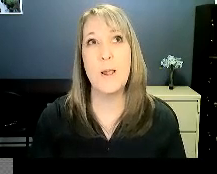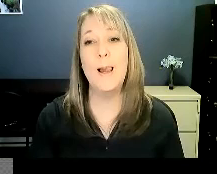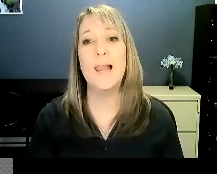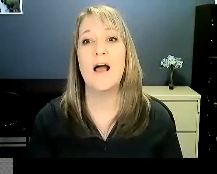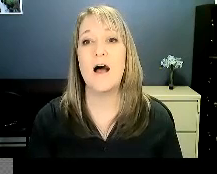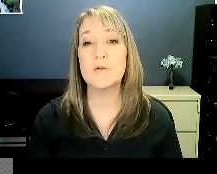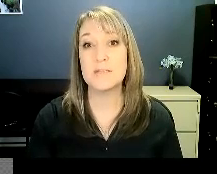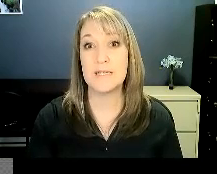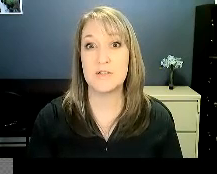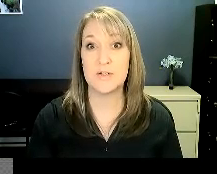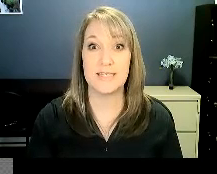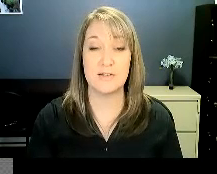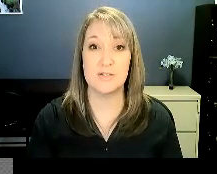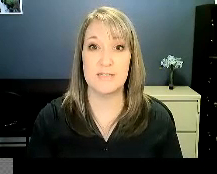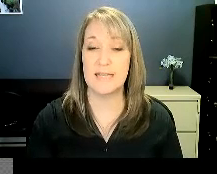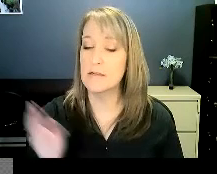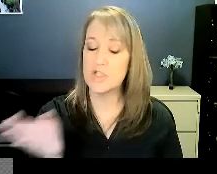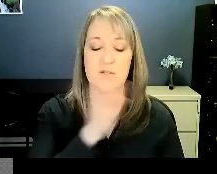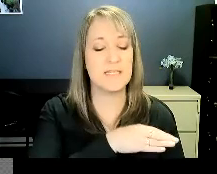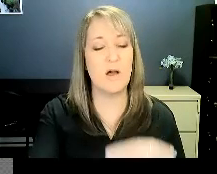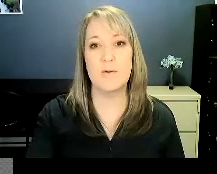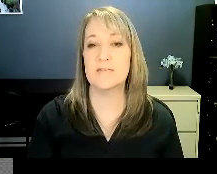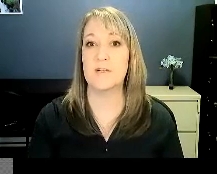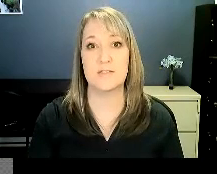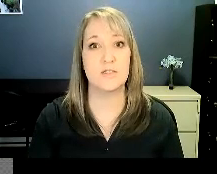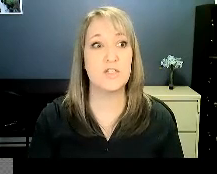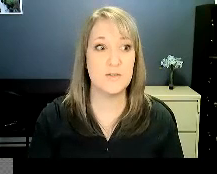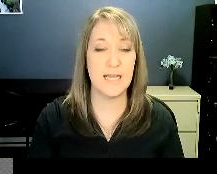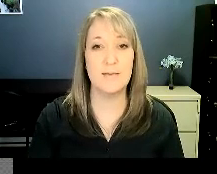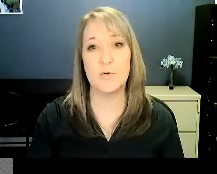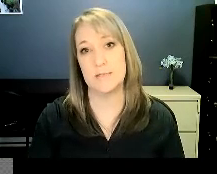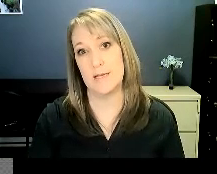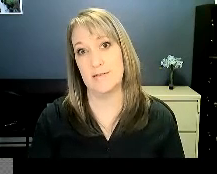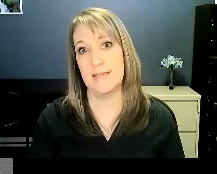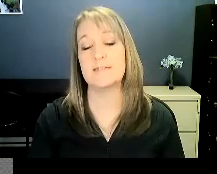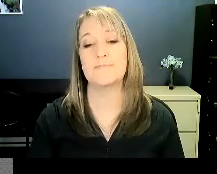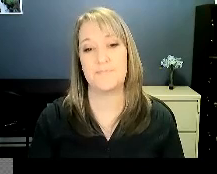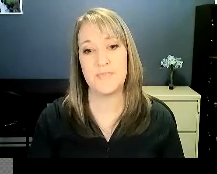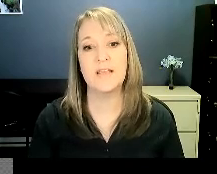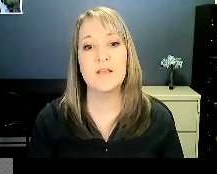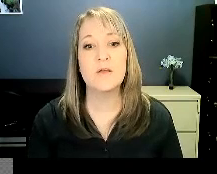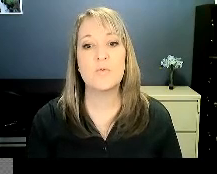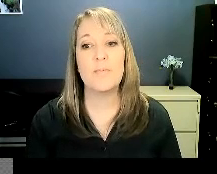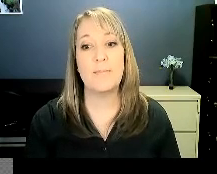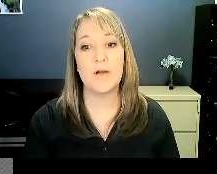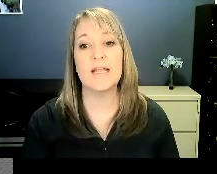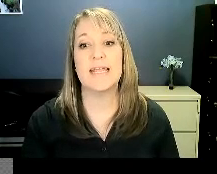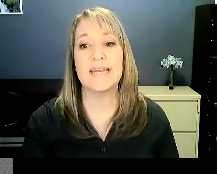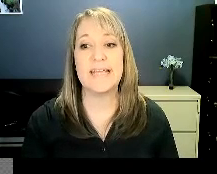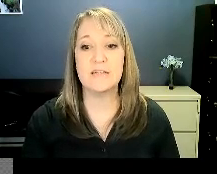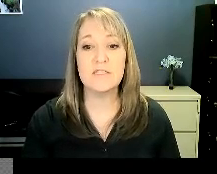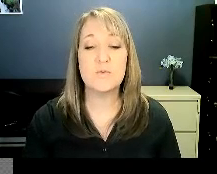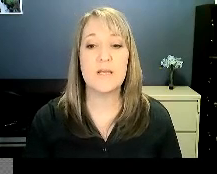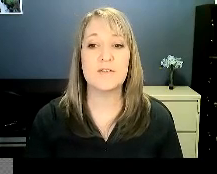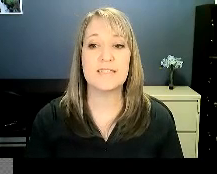correctly, I'm going to buy cookies on Tuesday. Tuesday's always first. Tuesday, I'm going to buy cookies. Remember,